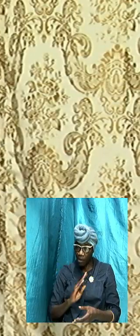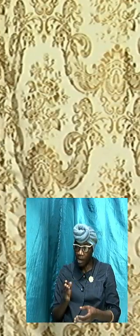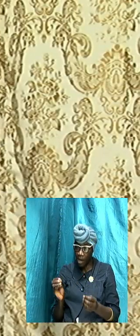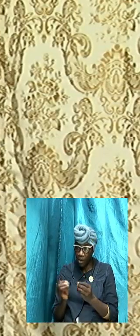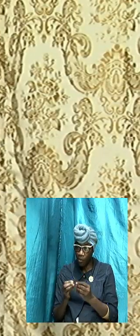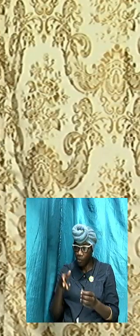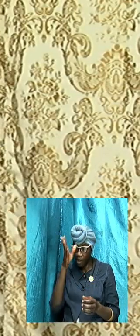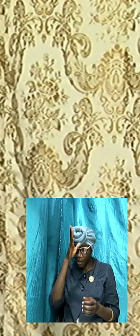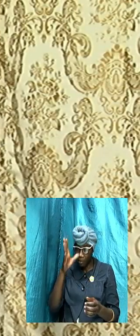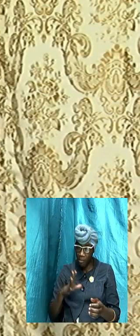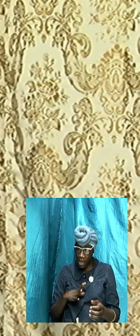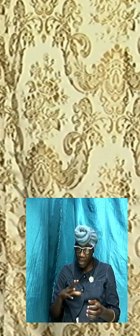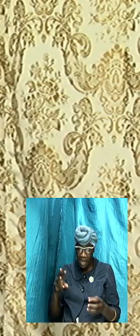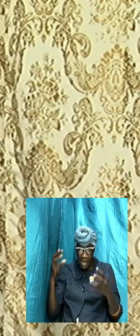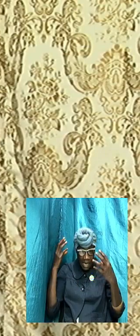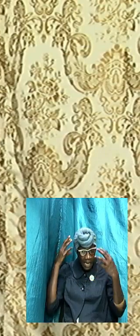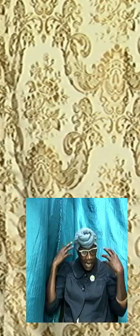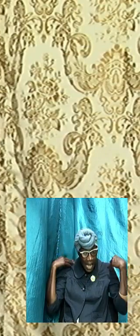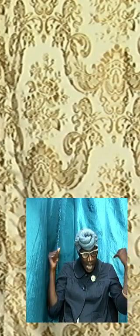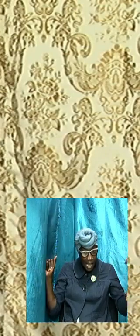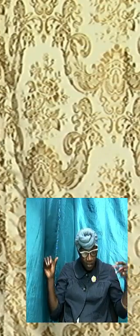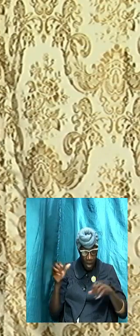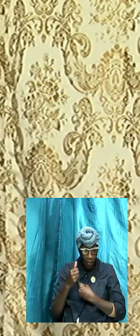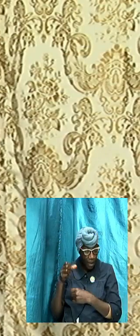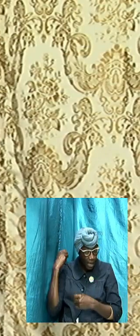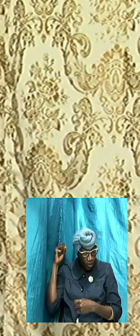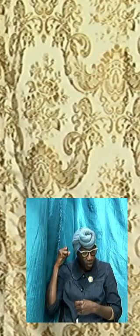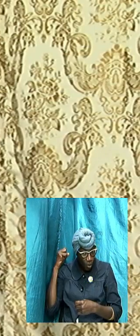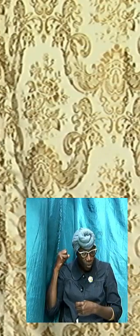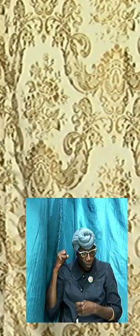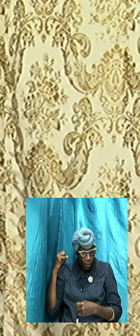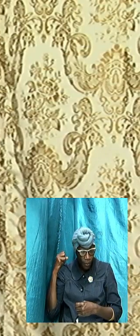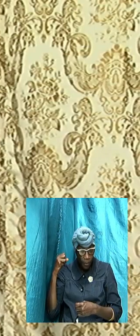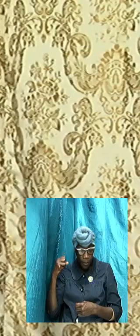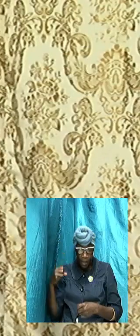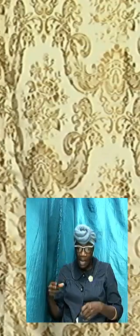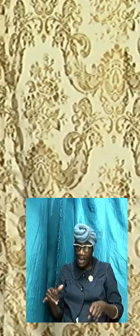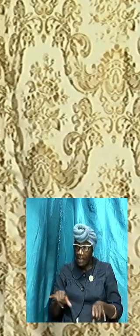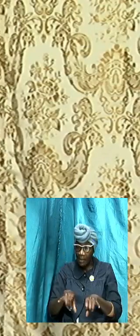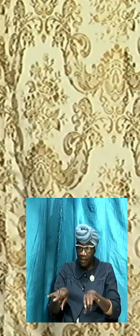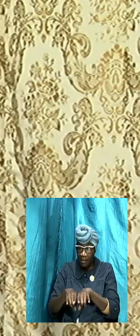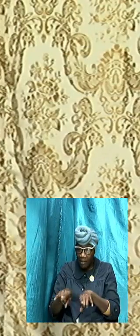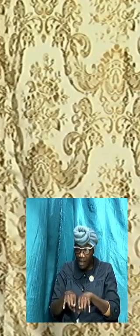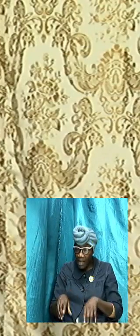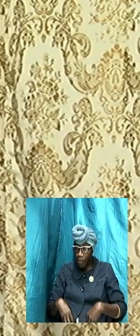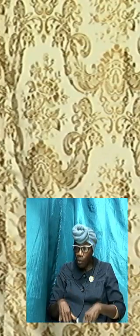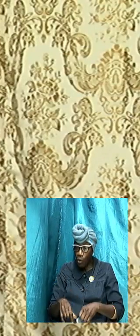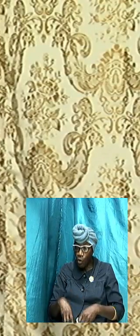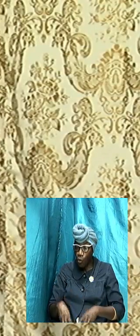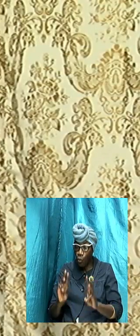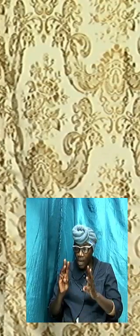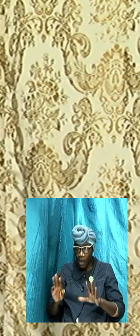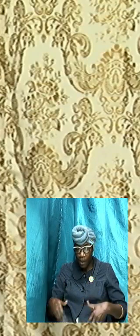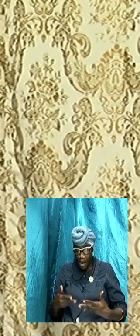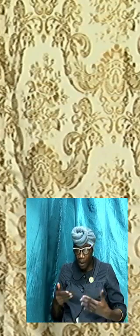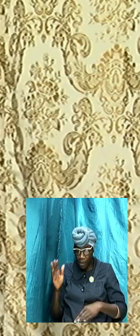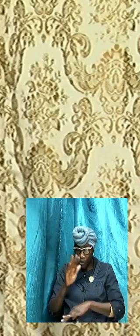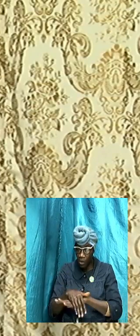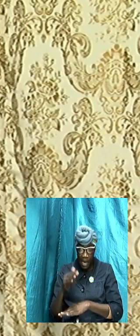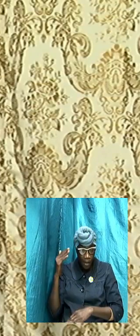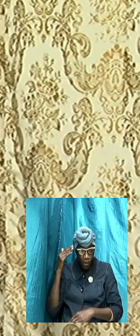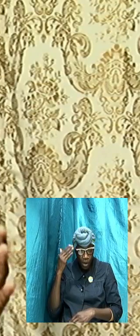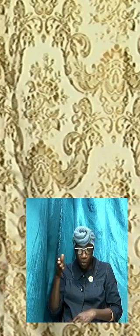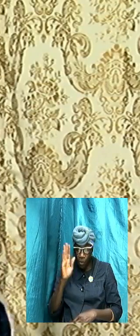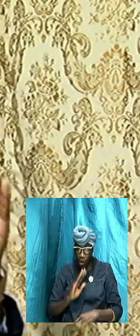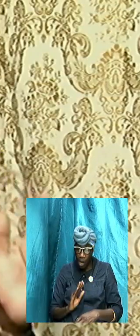as the angel made that sound, Lord Jesus, that the tabernacle of God is with men. In a similar way, hallelujah, we are happy tonight. We know, God, that from